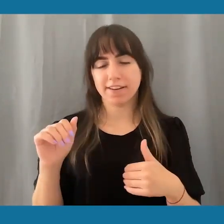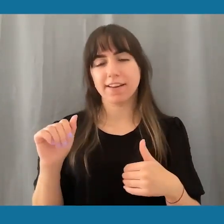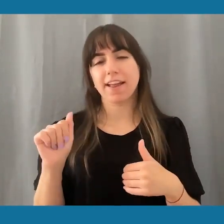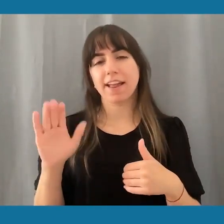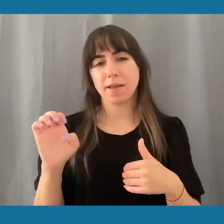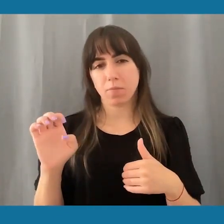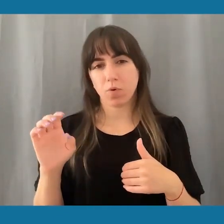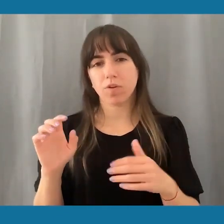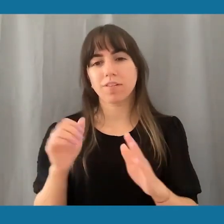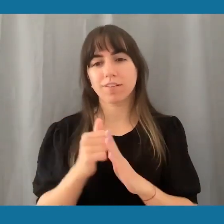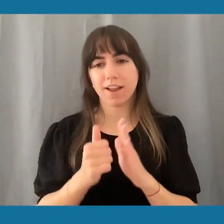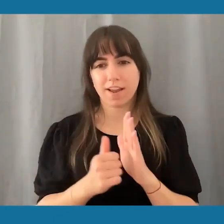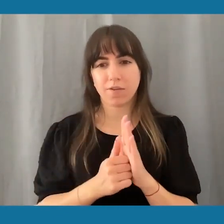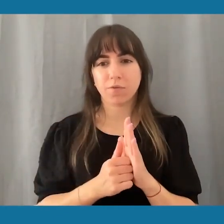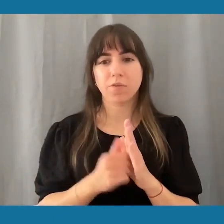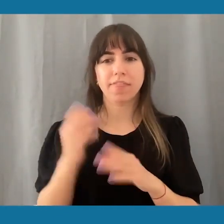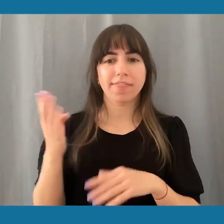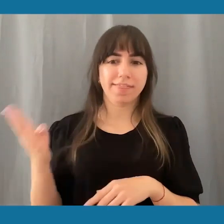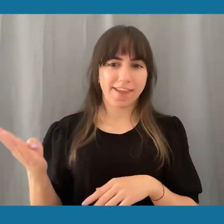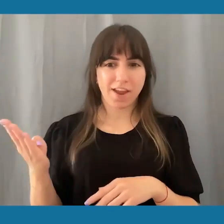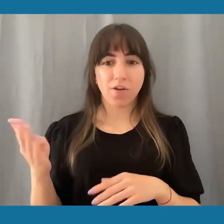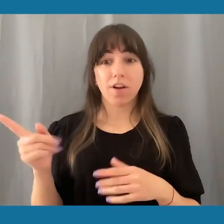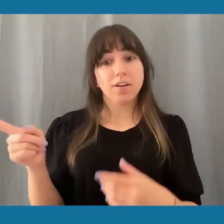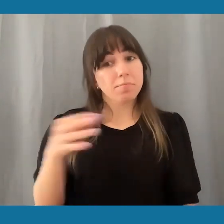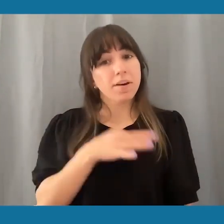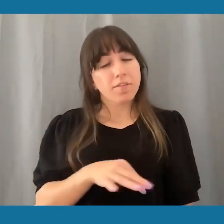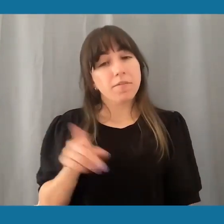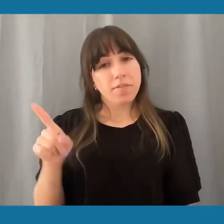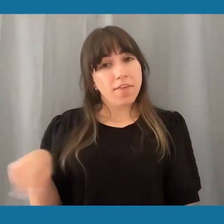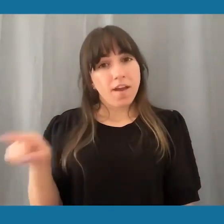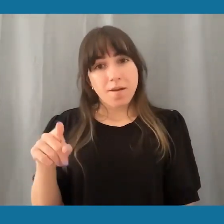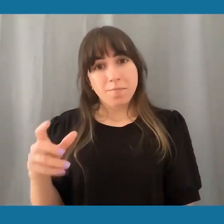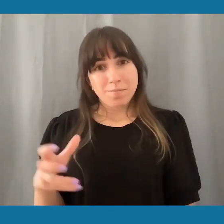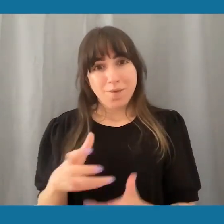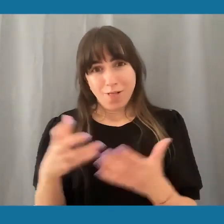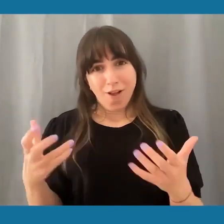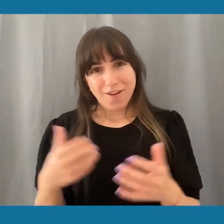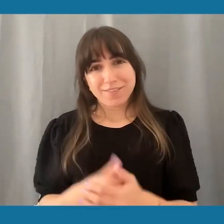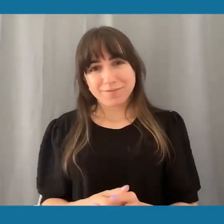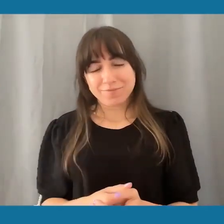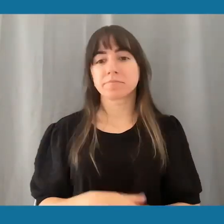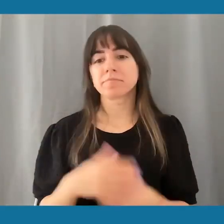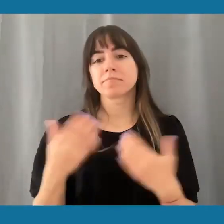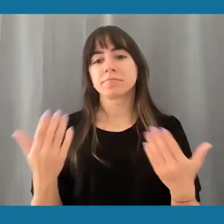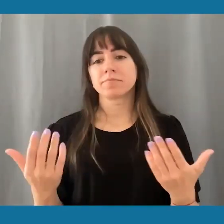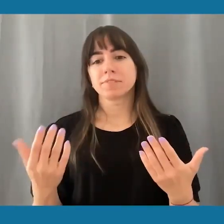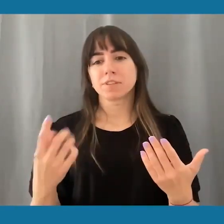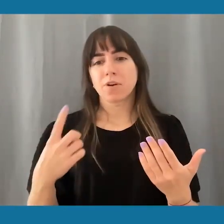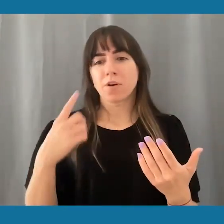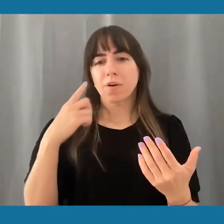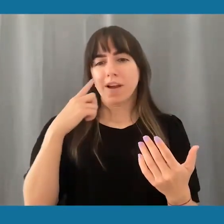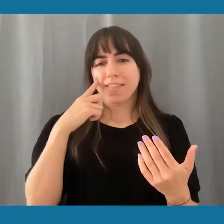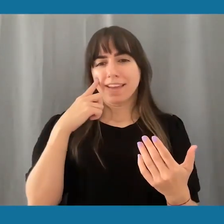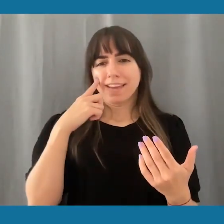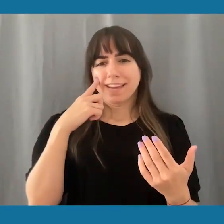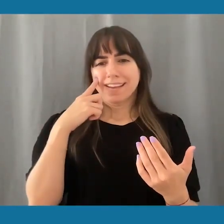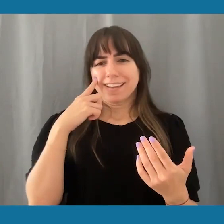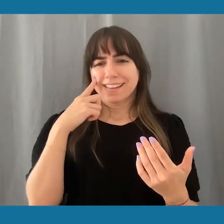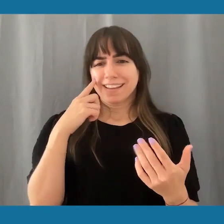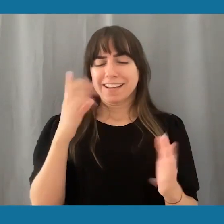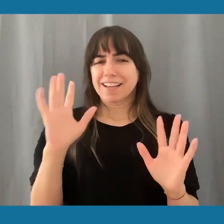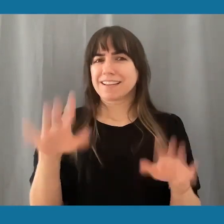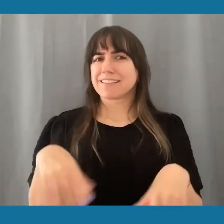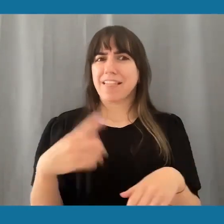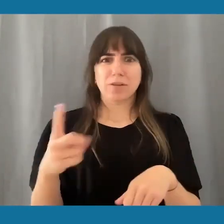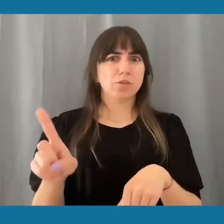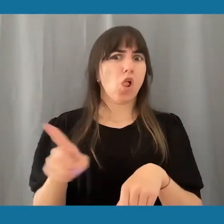their Medicaid program. So I think I went a long way to answer your question,